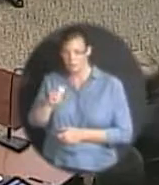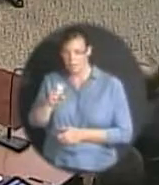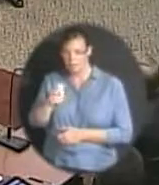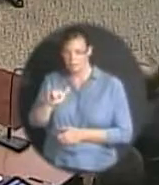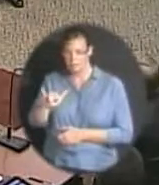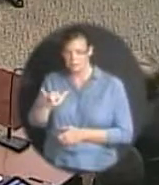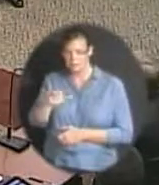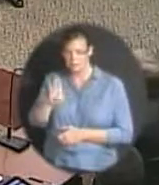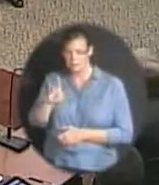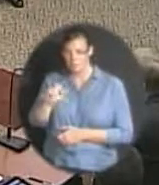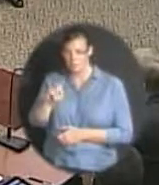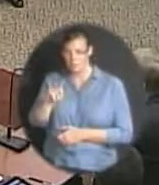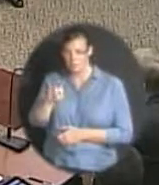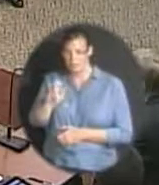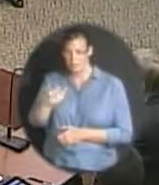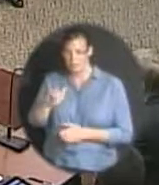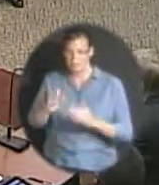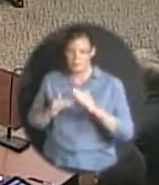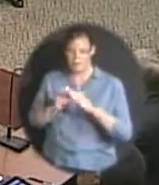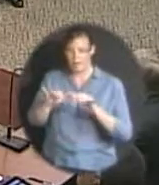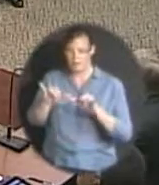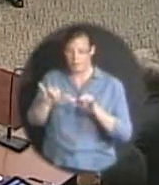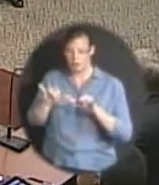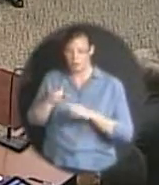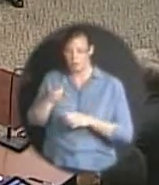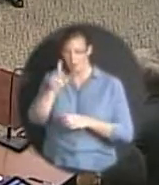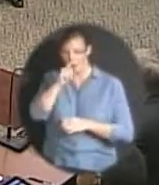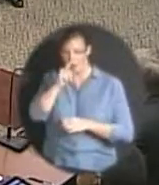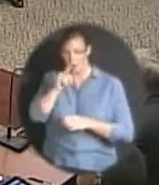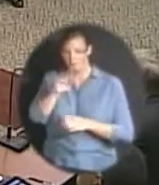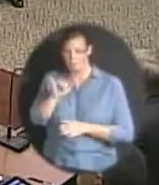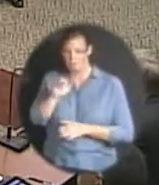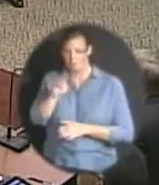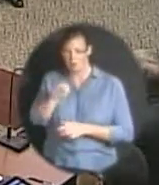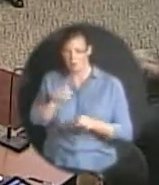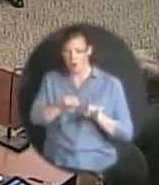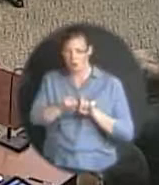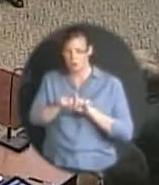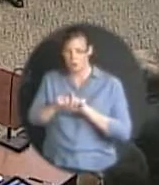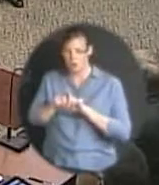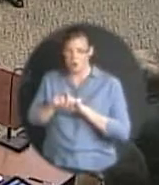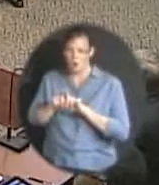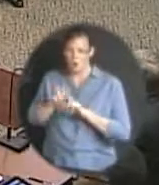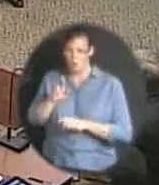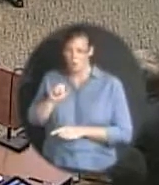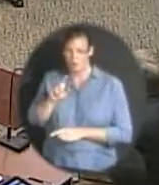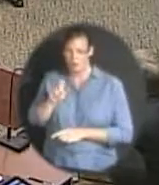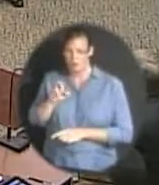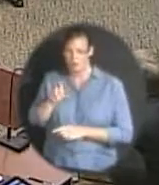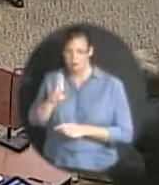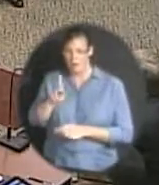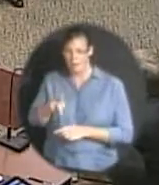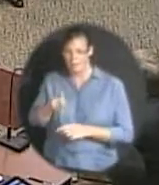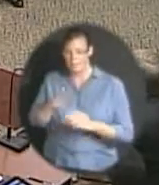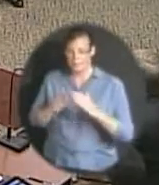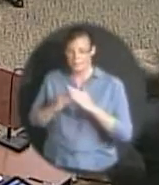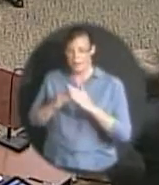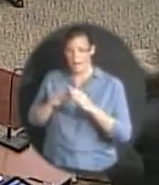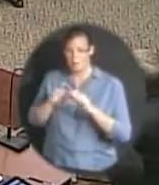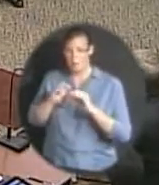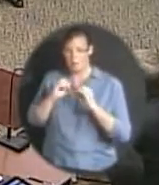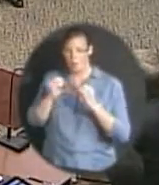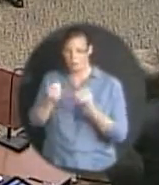and Brittany Suxendow were named the top engineering mock firm. They were also runners-up in the top marketing mock firm and top organization mock